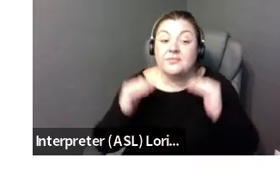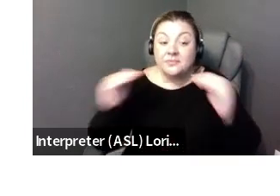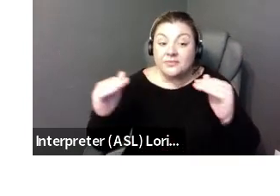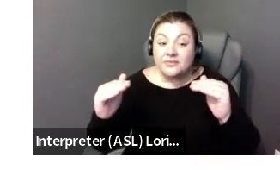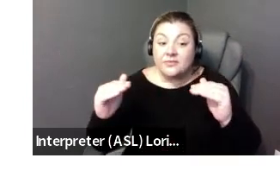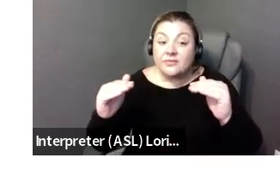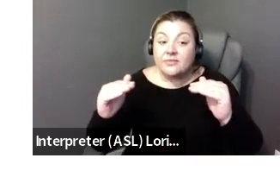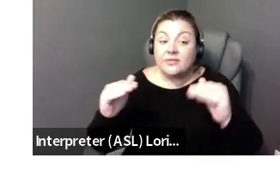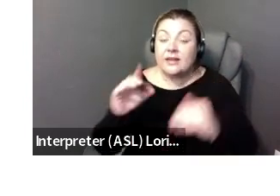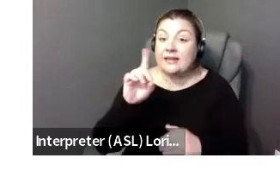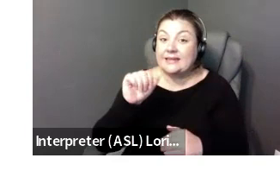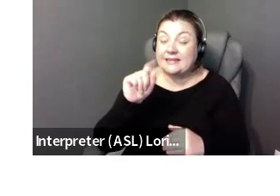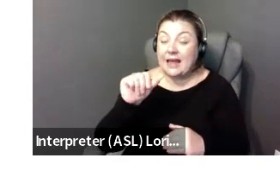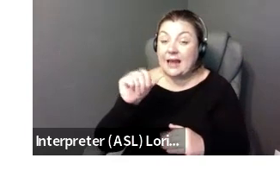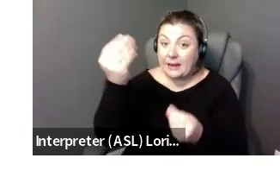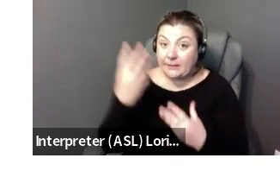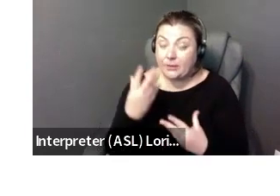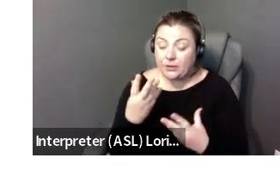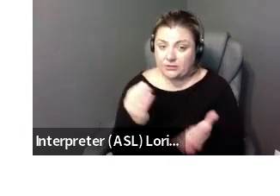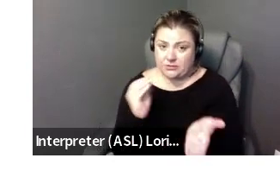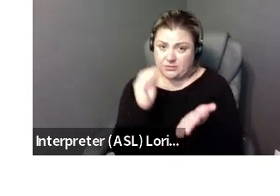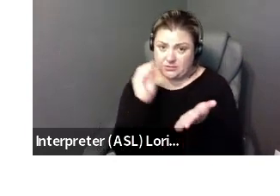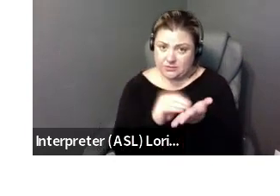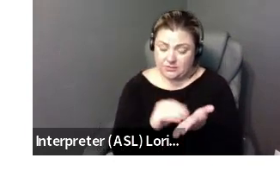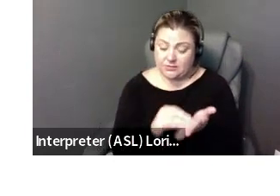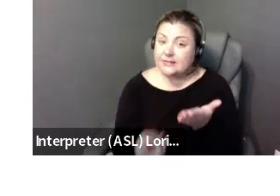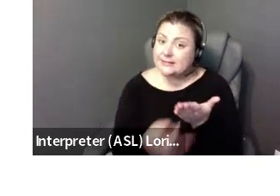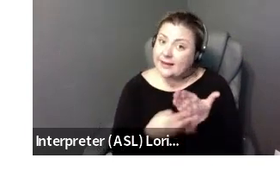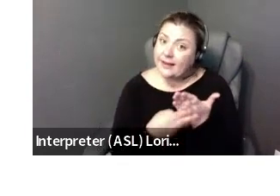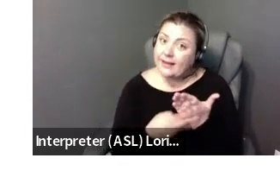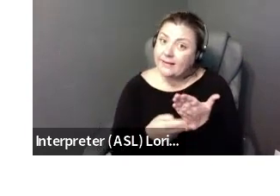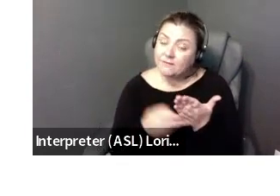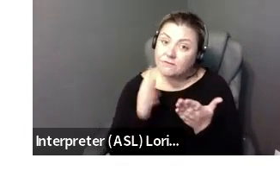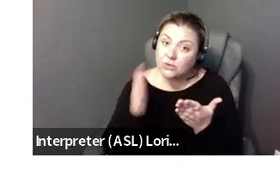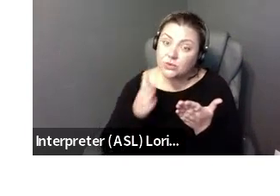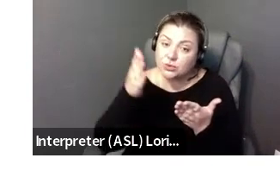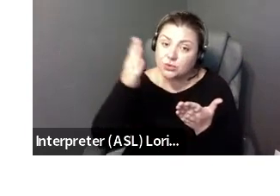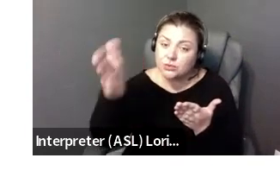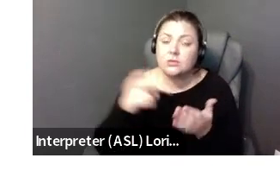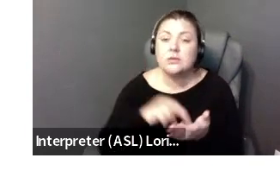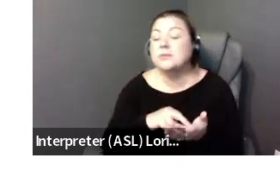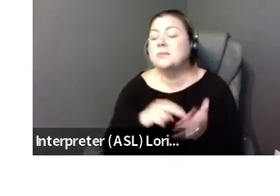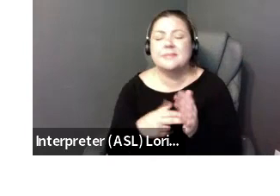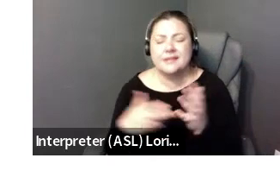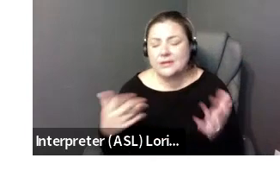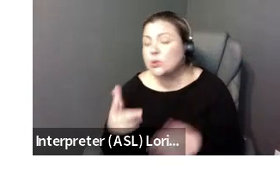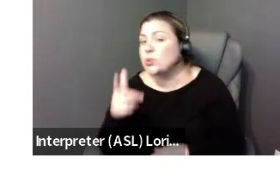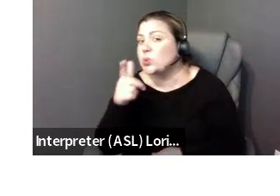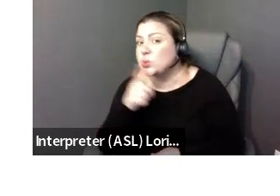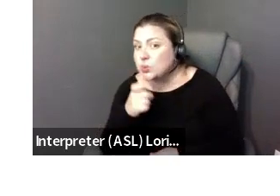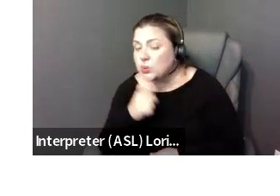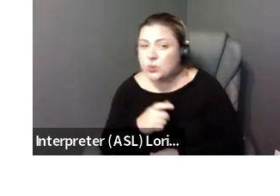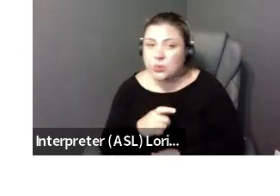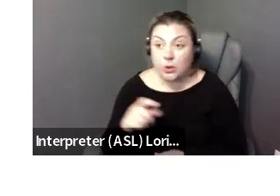record. So that means what kind of data and received from who and where would be valuable to be included within a health